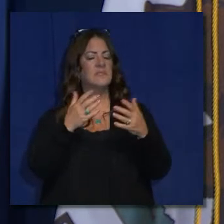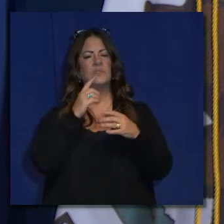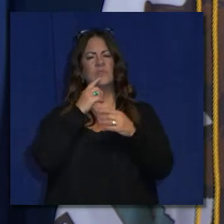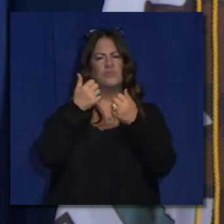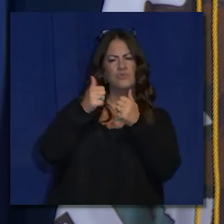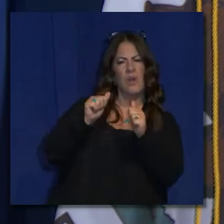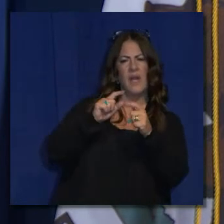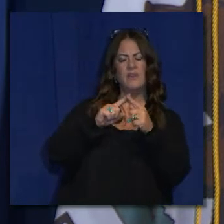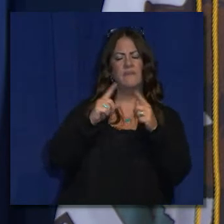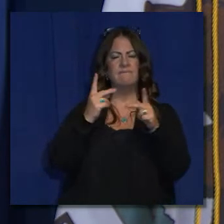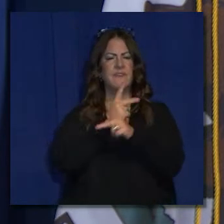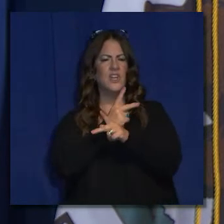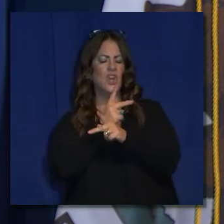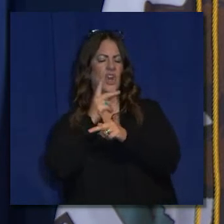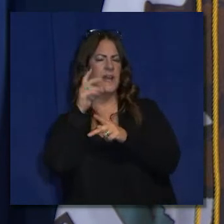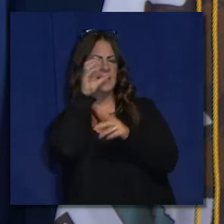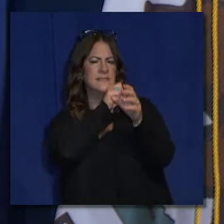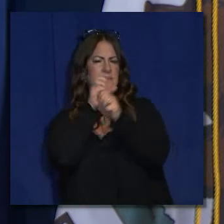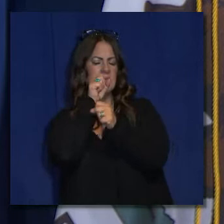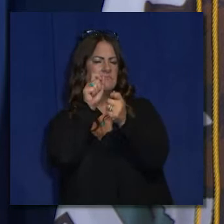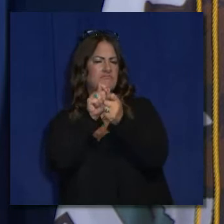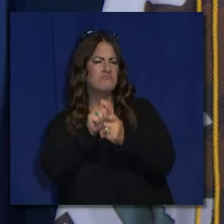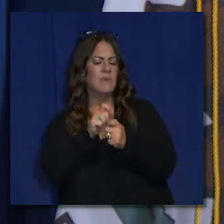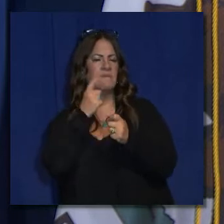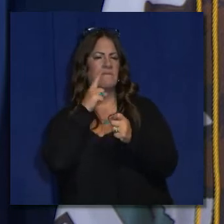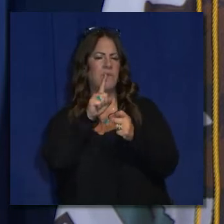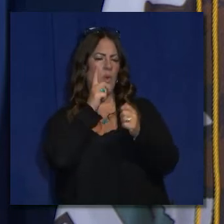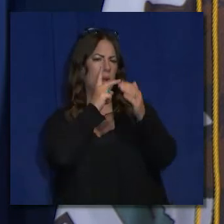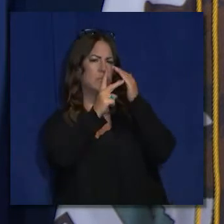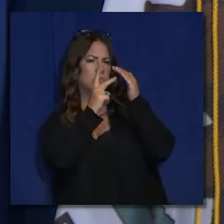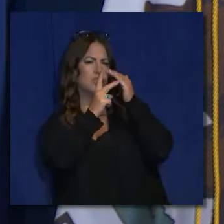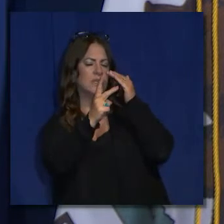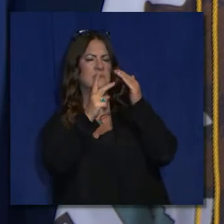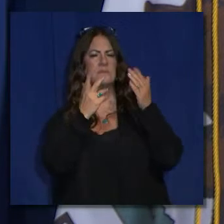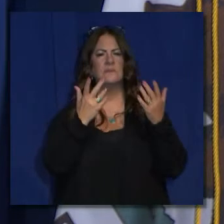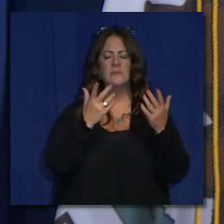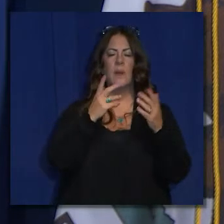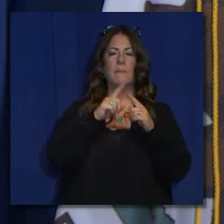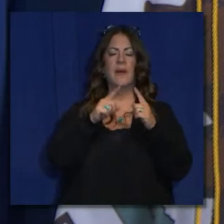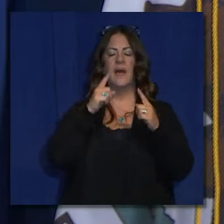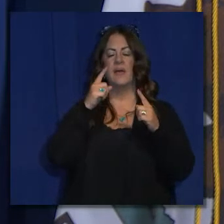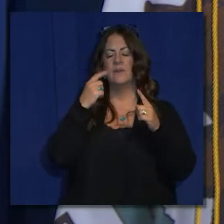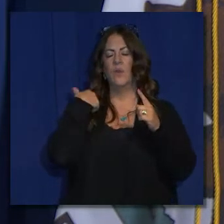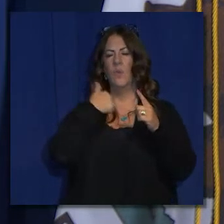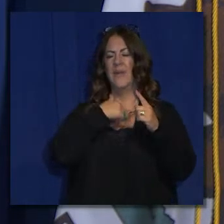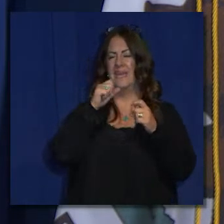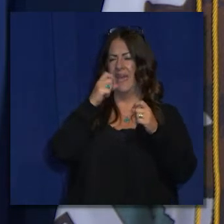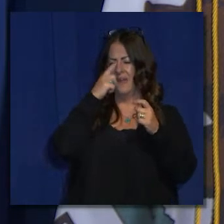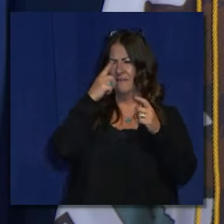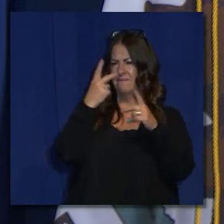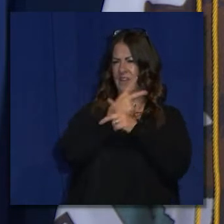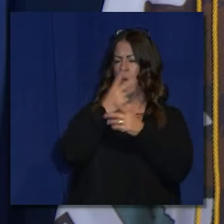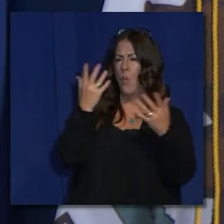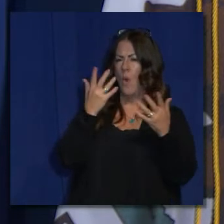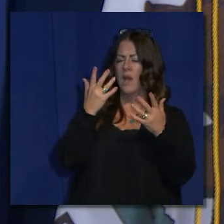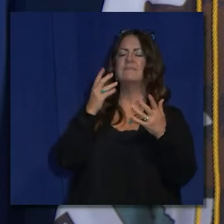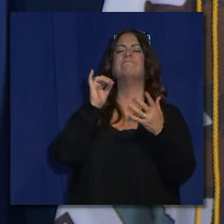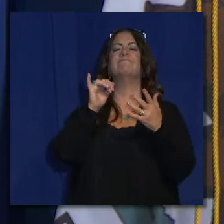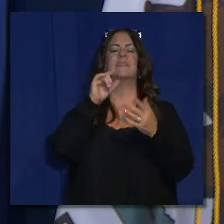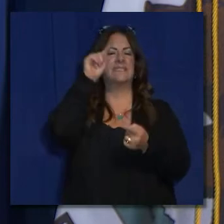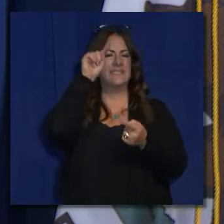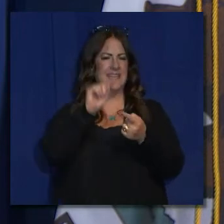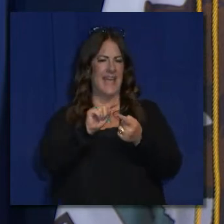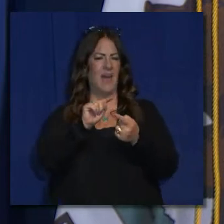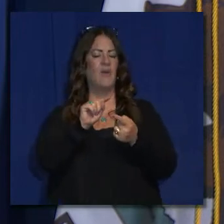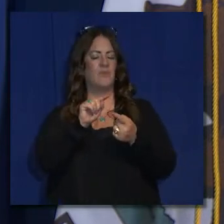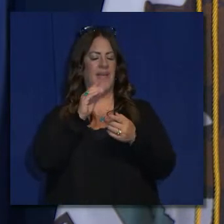on inflation. All of those things together made it so our budget year forecast and beyond actually came down a